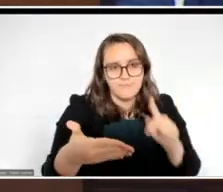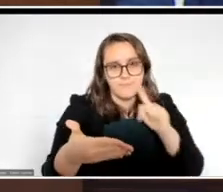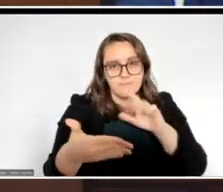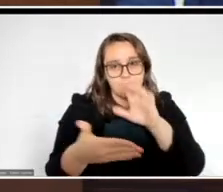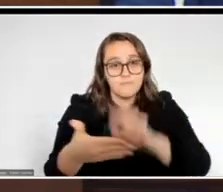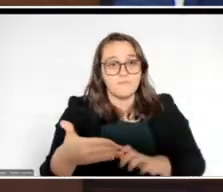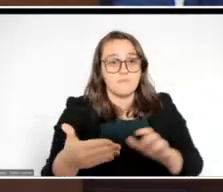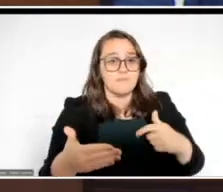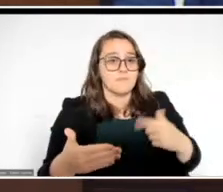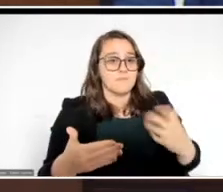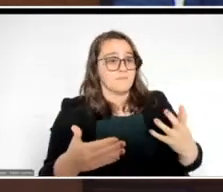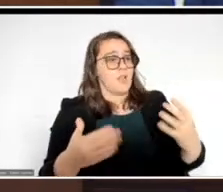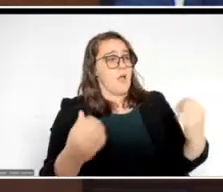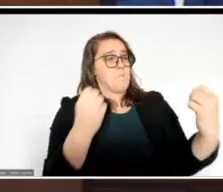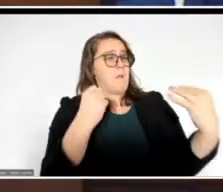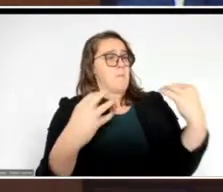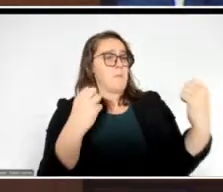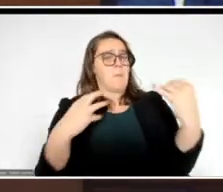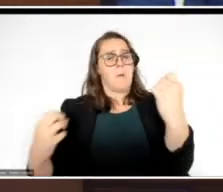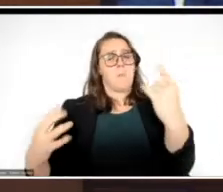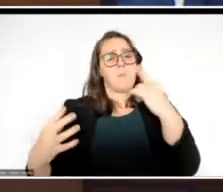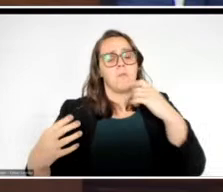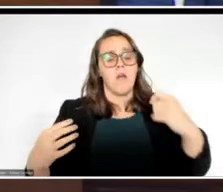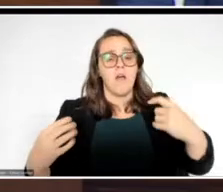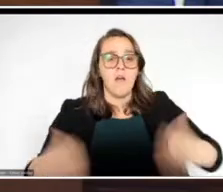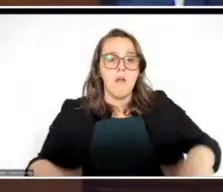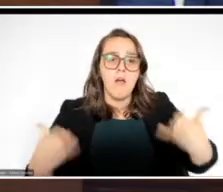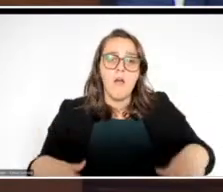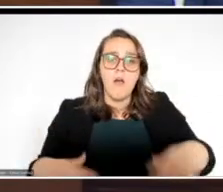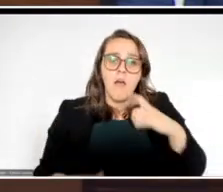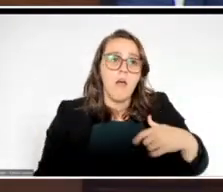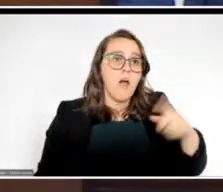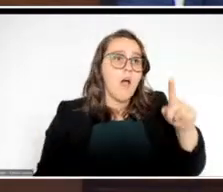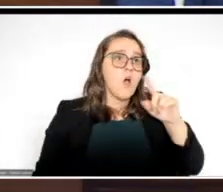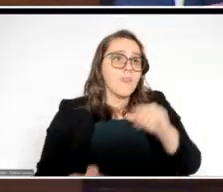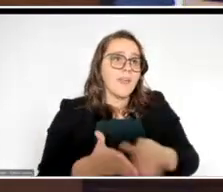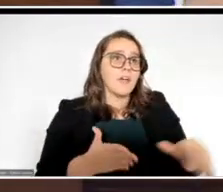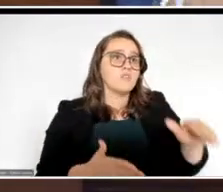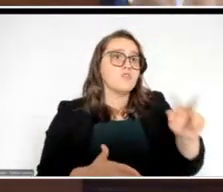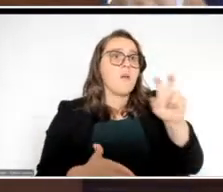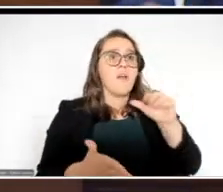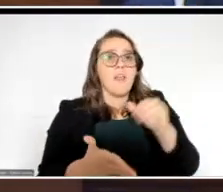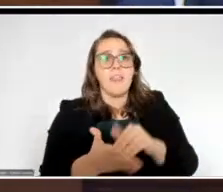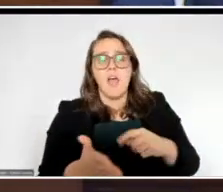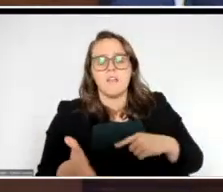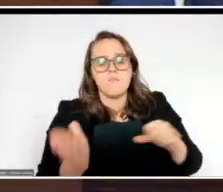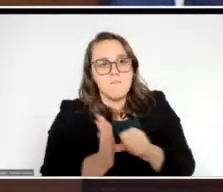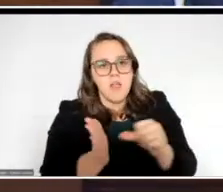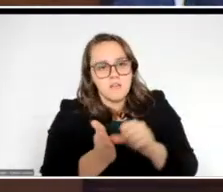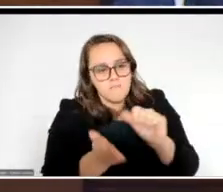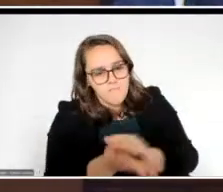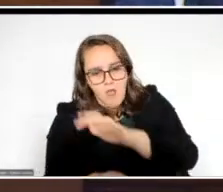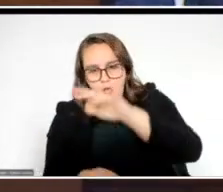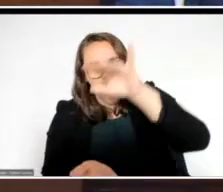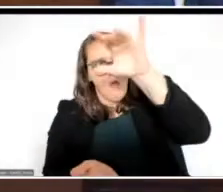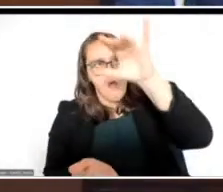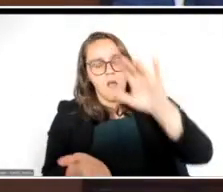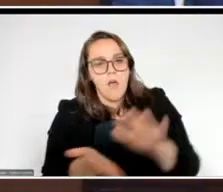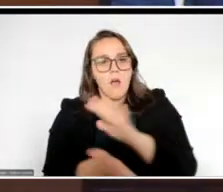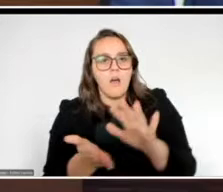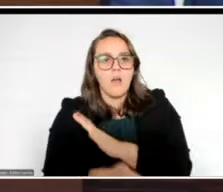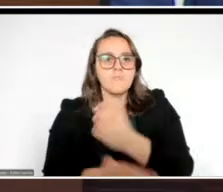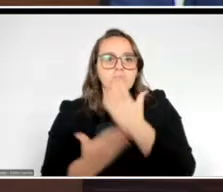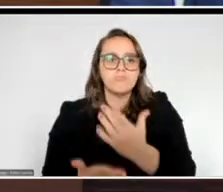received and reviewed hundreds of thousands of pages of documents. Thanks to the tireless work of our members